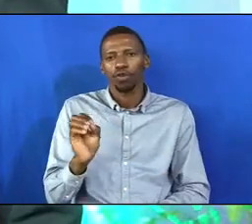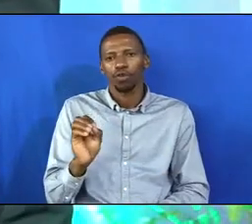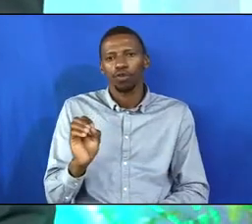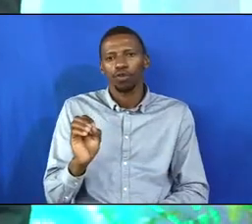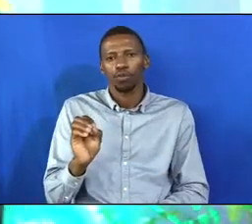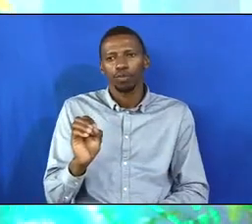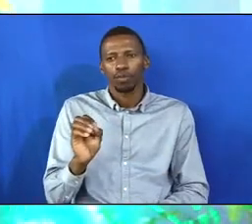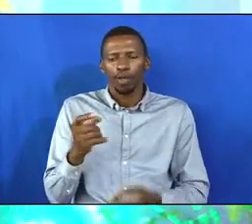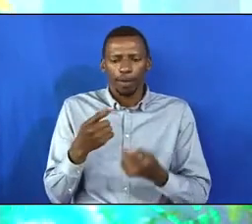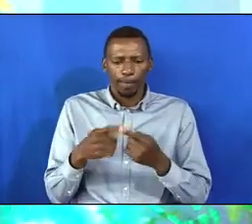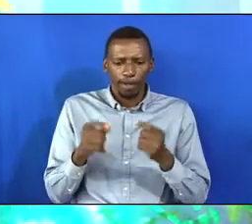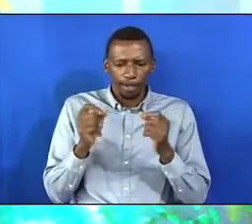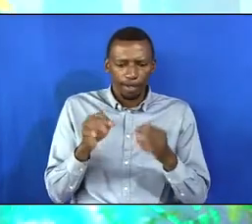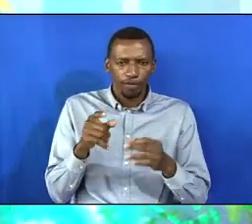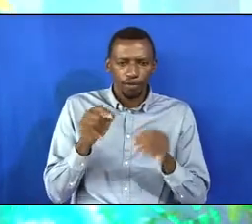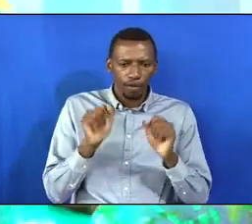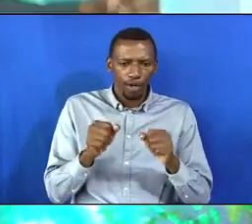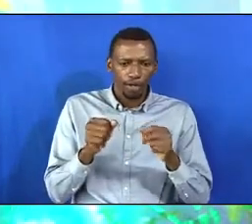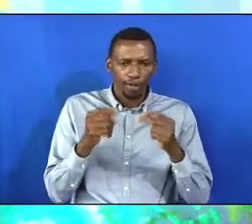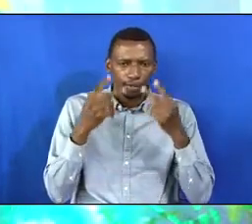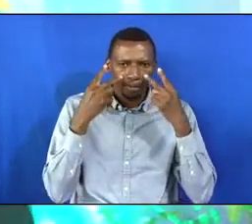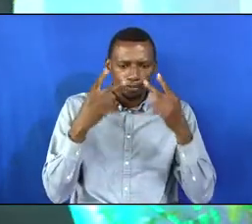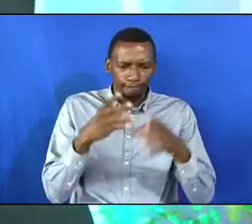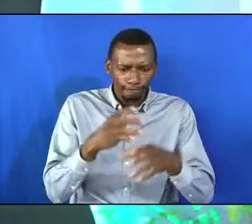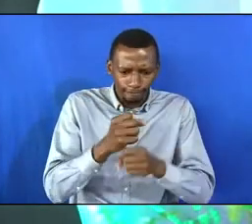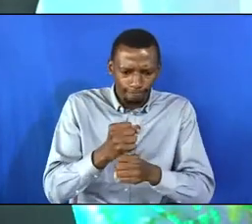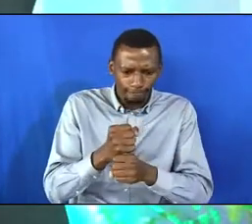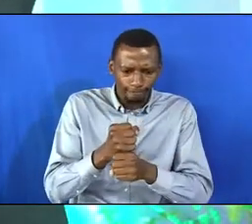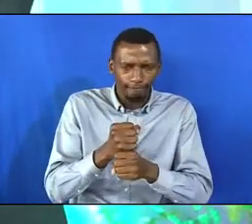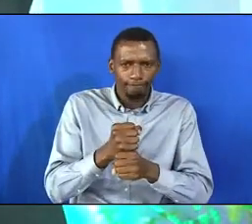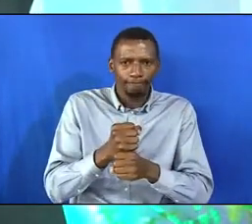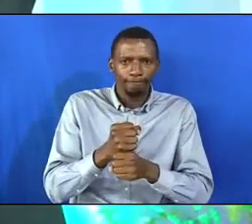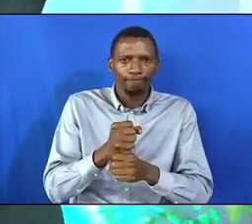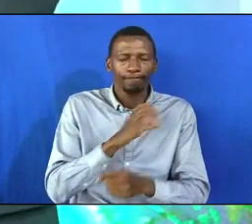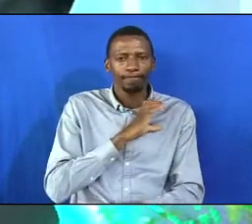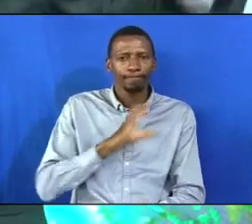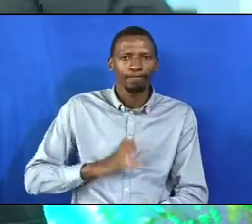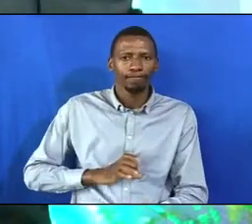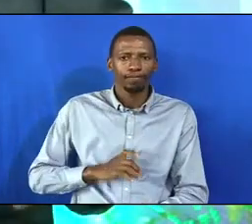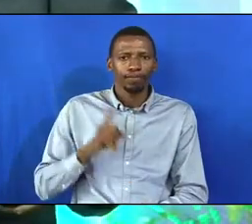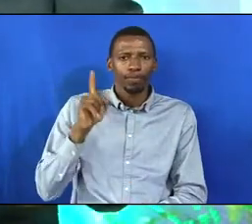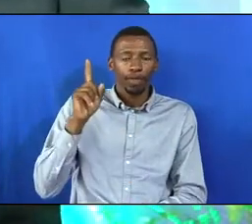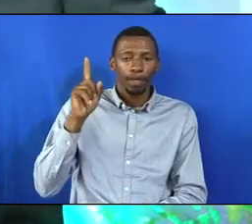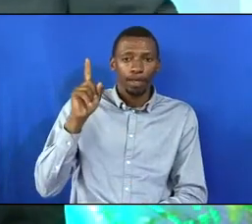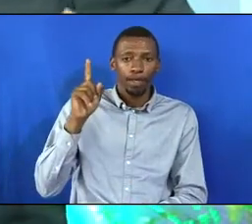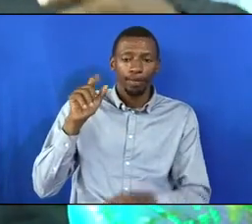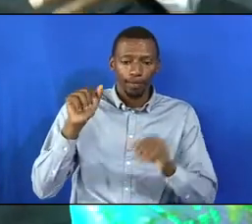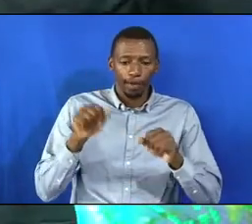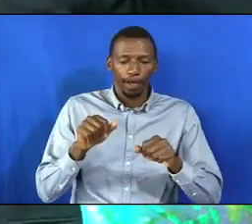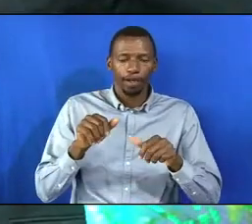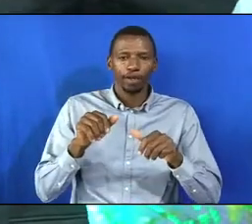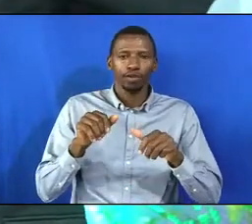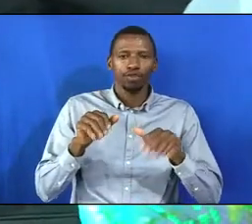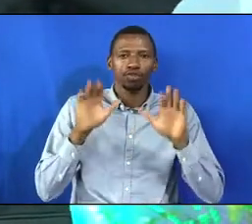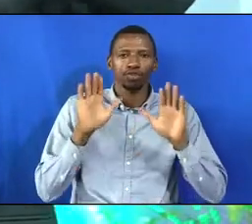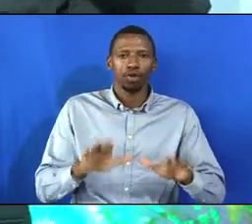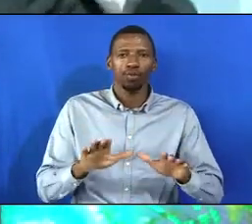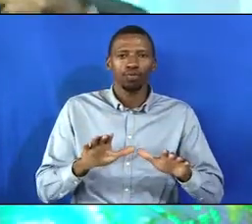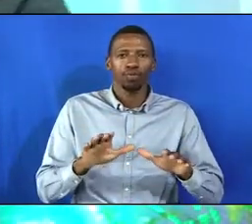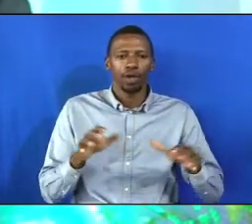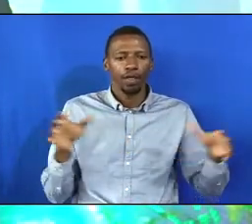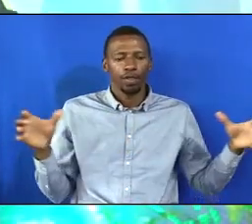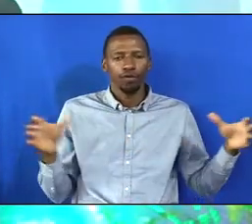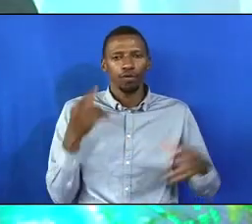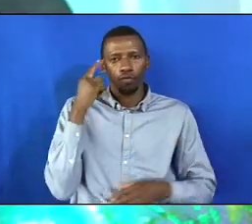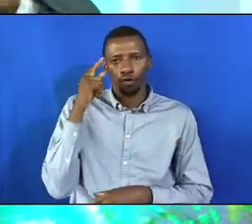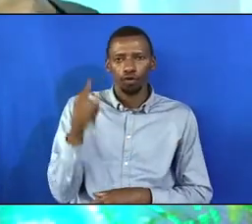can lay hold of Christ, Christ can stop the crowd for you. In other words, when you are with